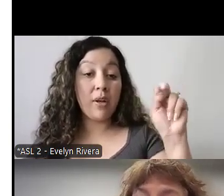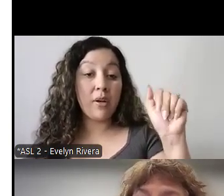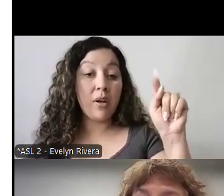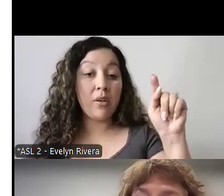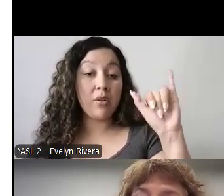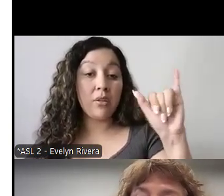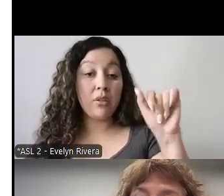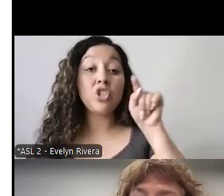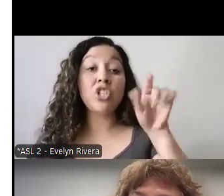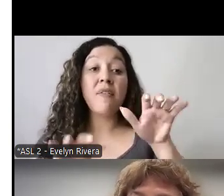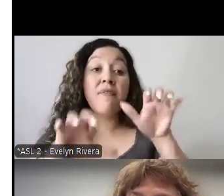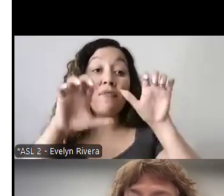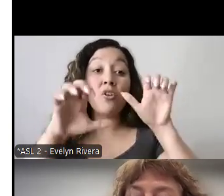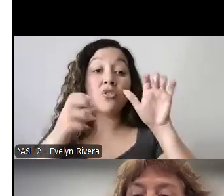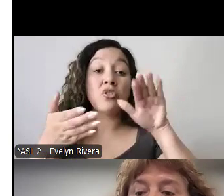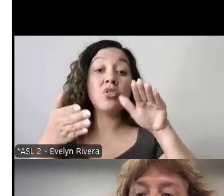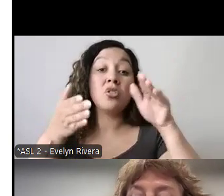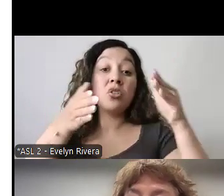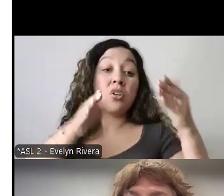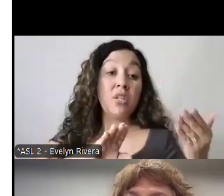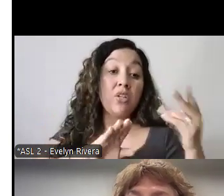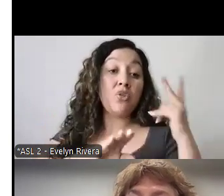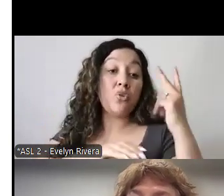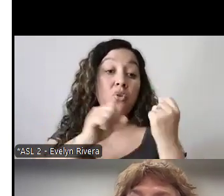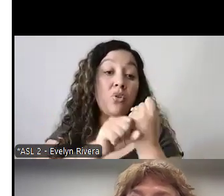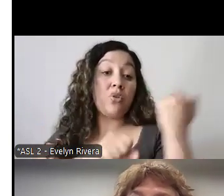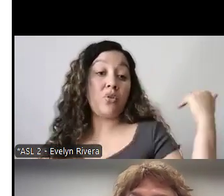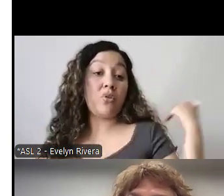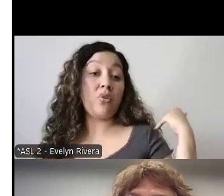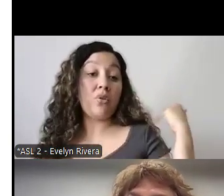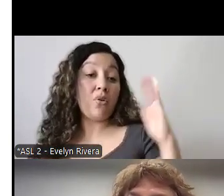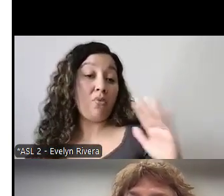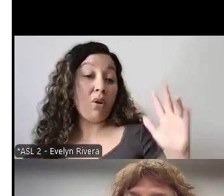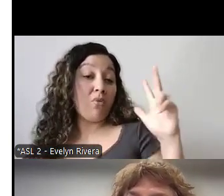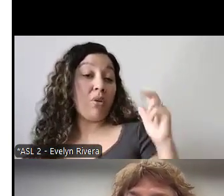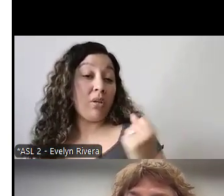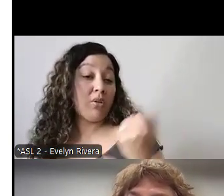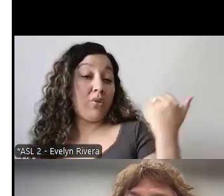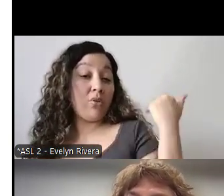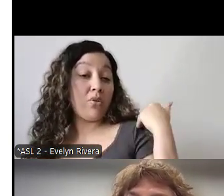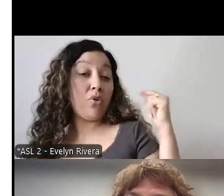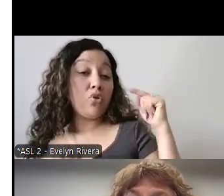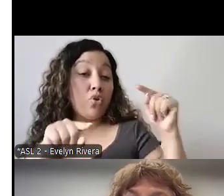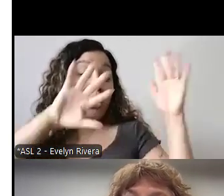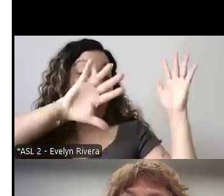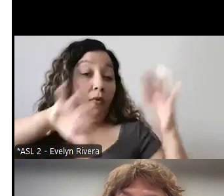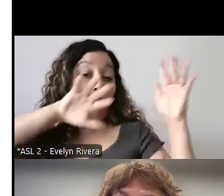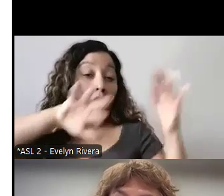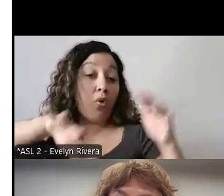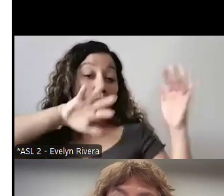in 2 years ago, some 3 years ago, in the blizzard in the San Bernardino Mountains in